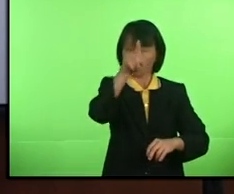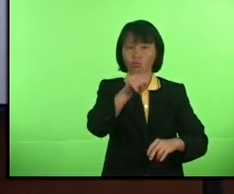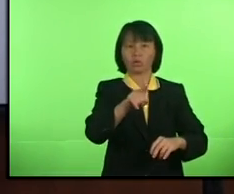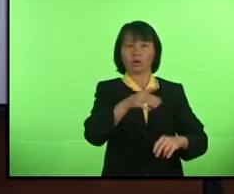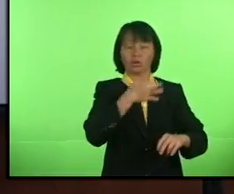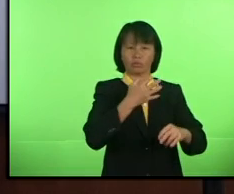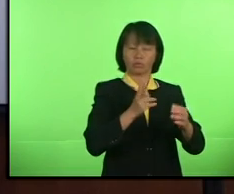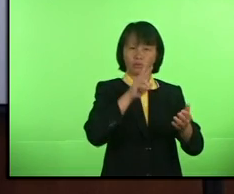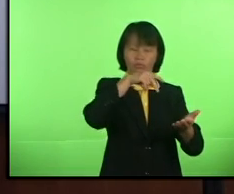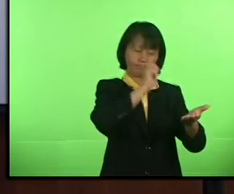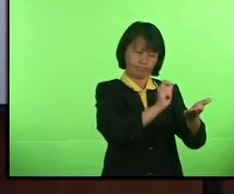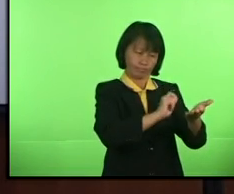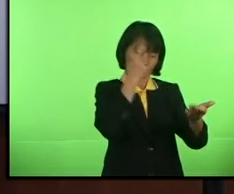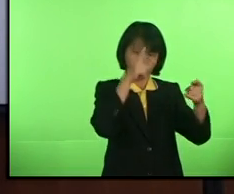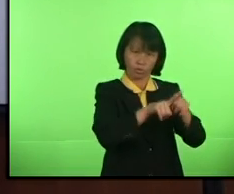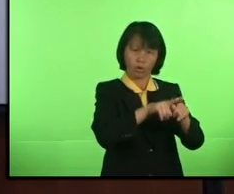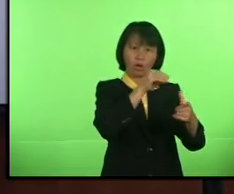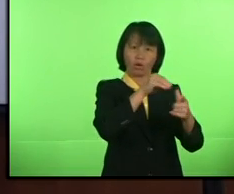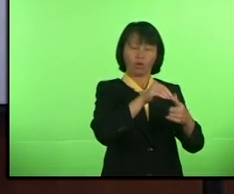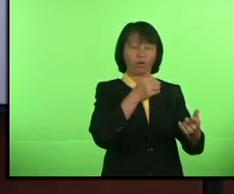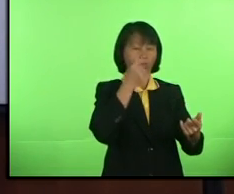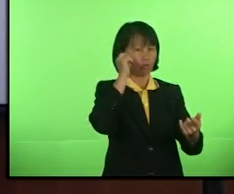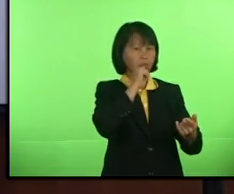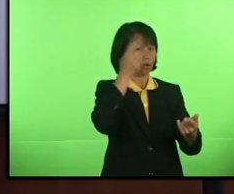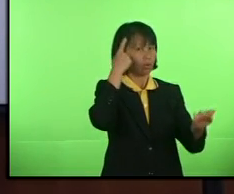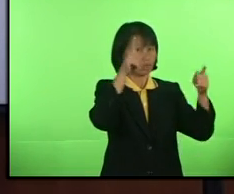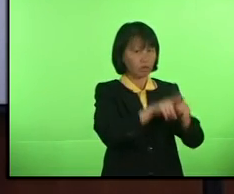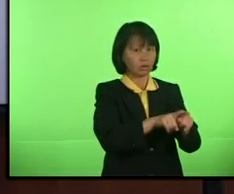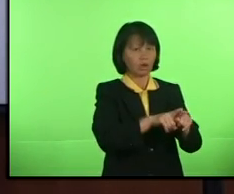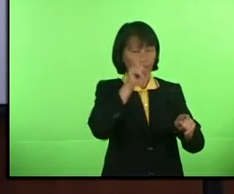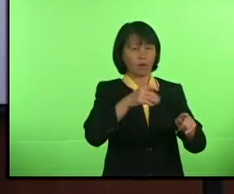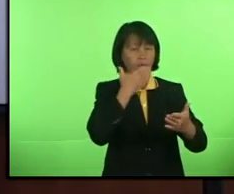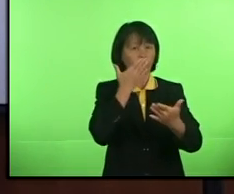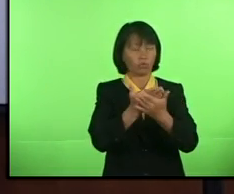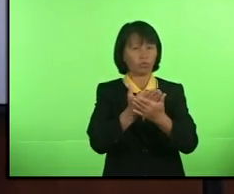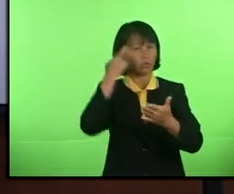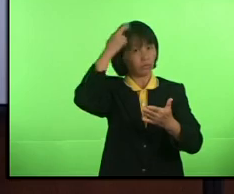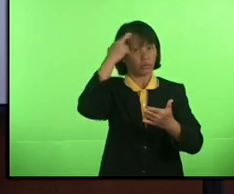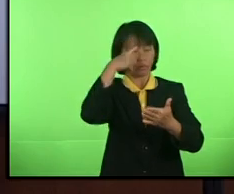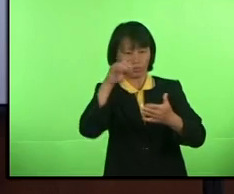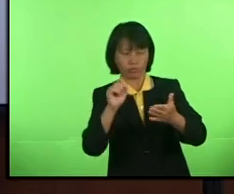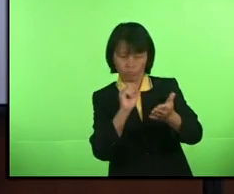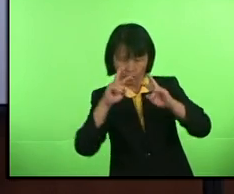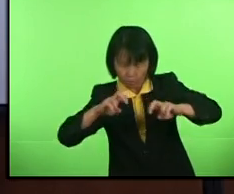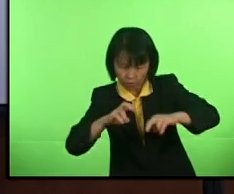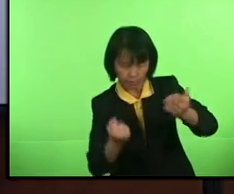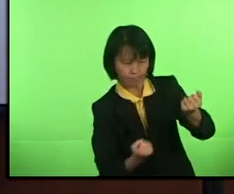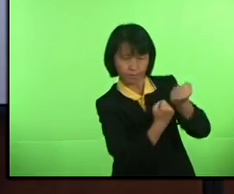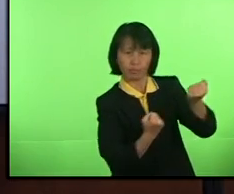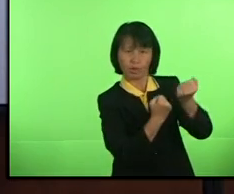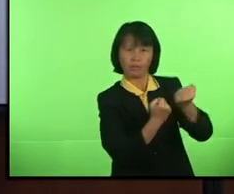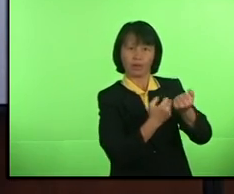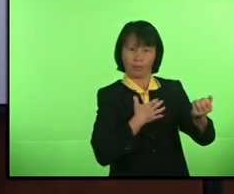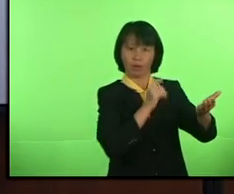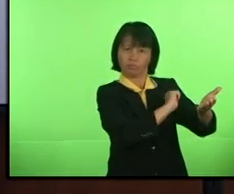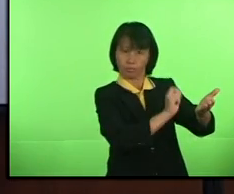of your stand. Do you disagree or you agree? So you must have good reasons to back your stand. And then you